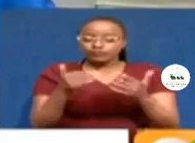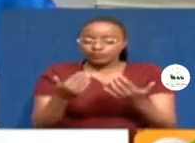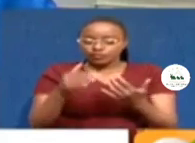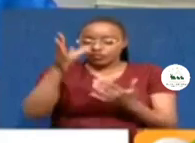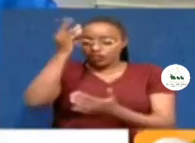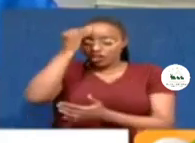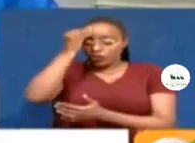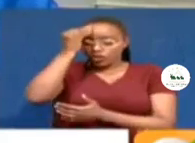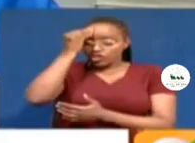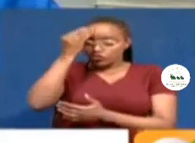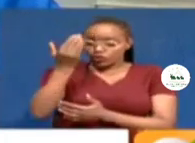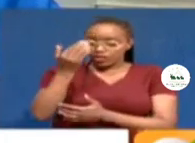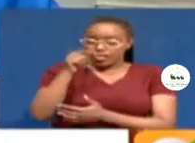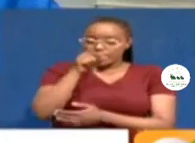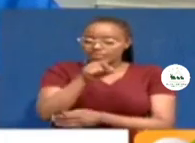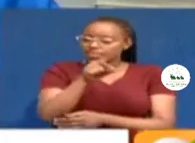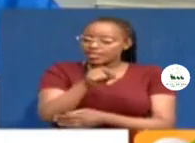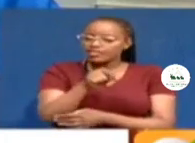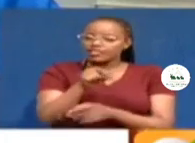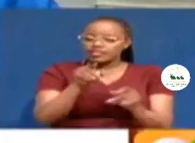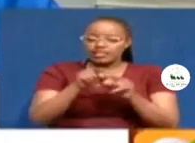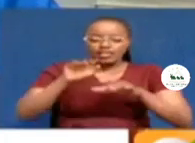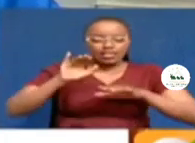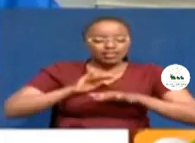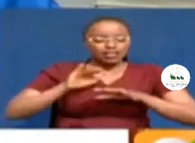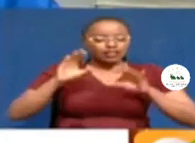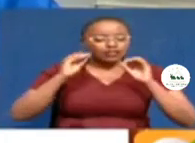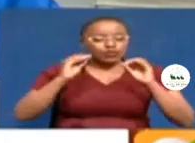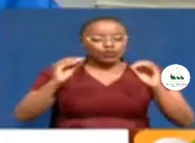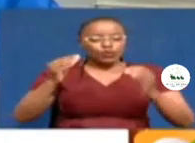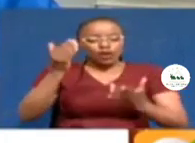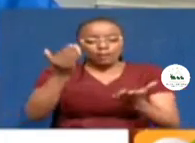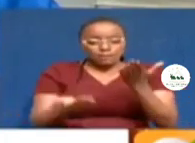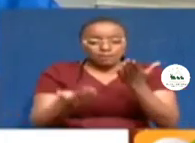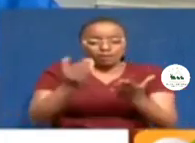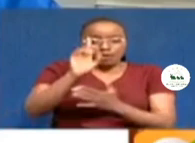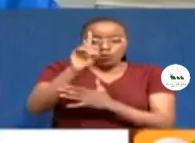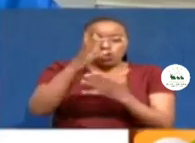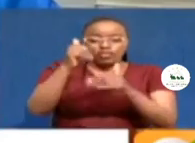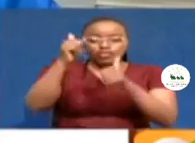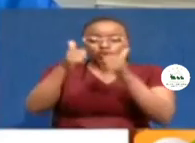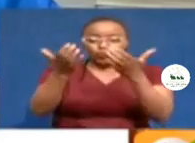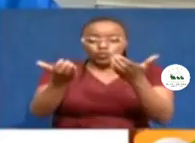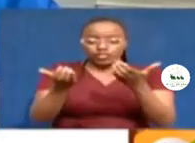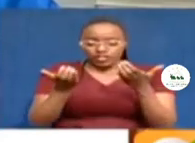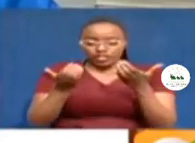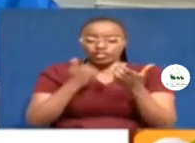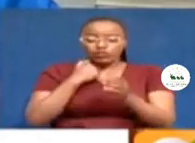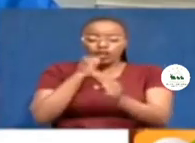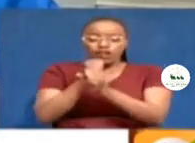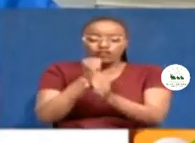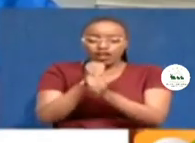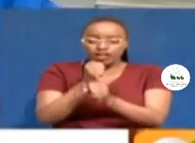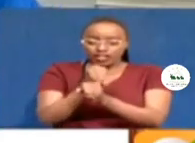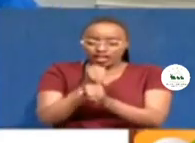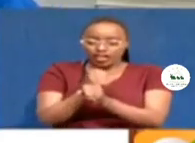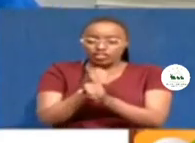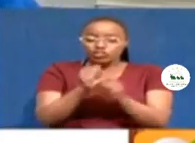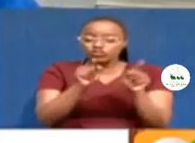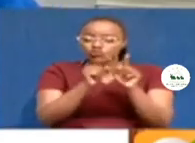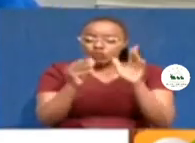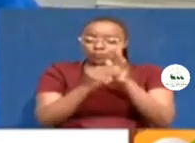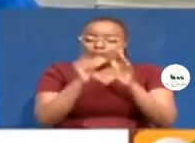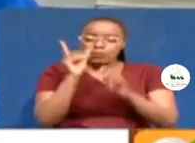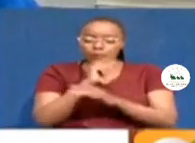of education, it is inadequate. Perhaps one of the things we needed to have done was to